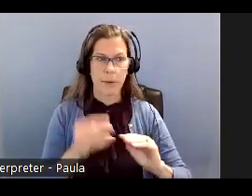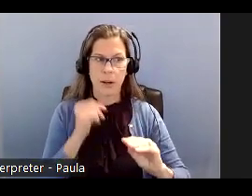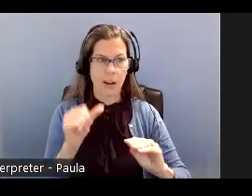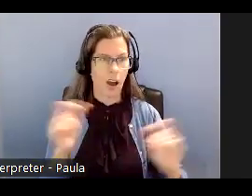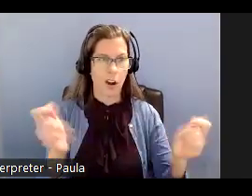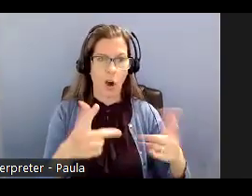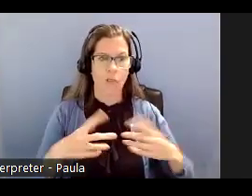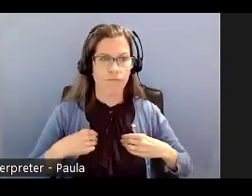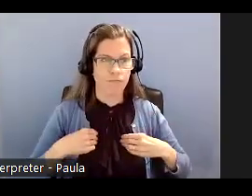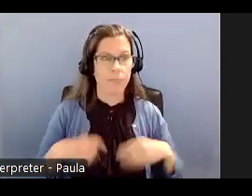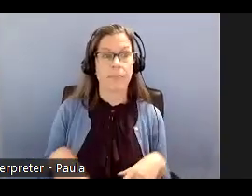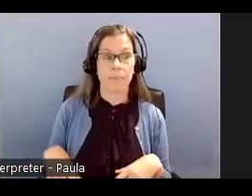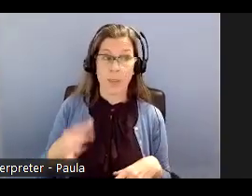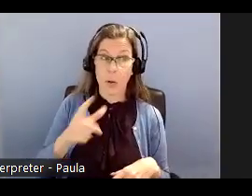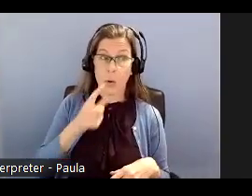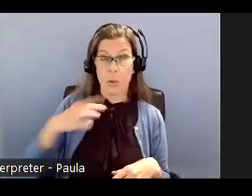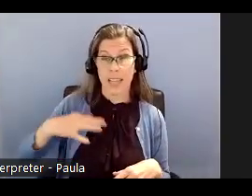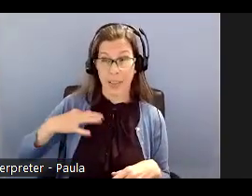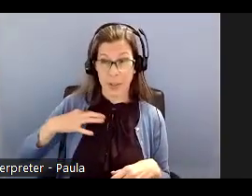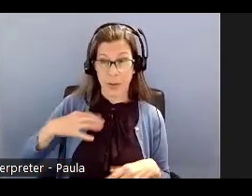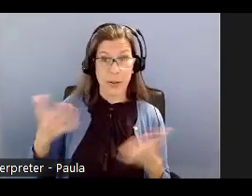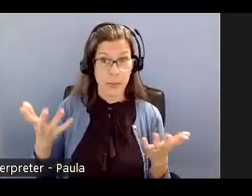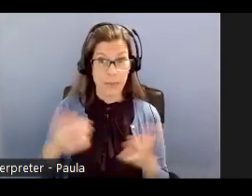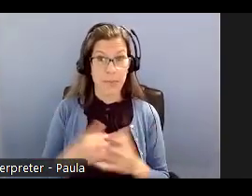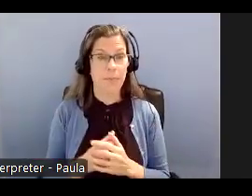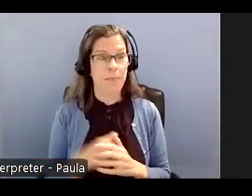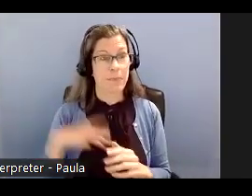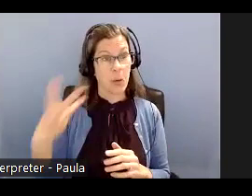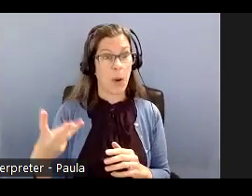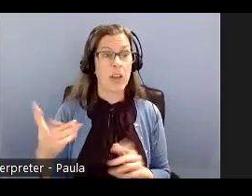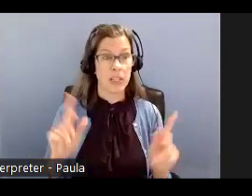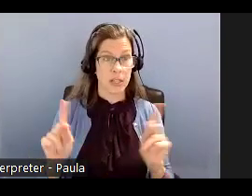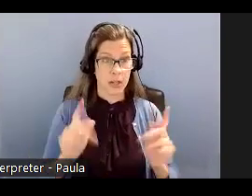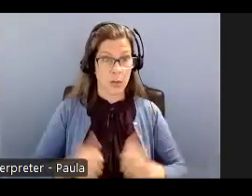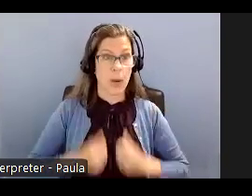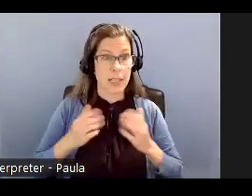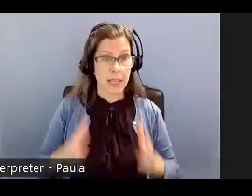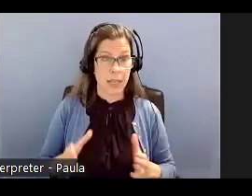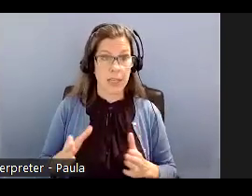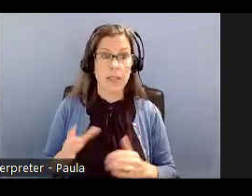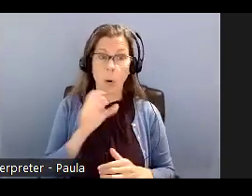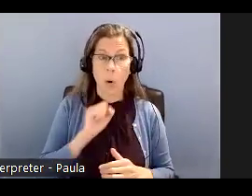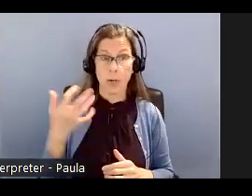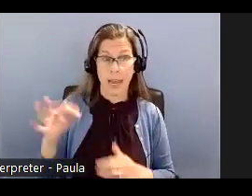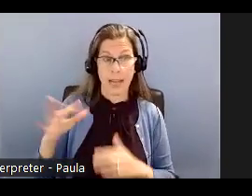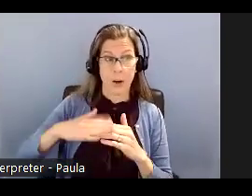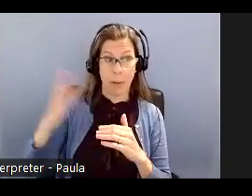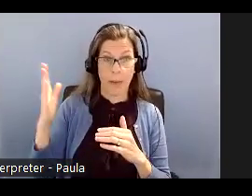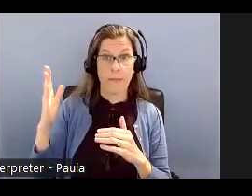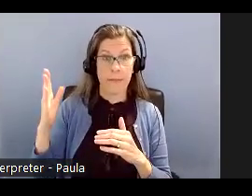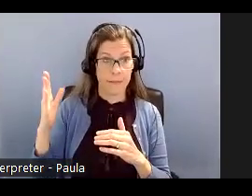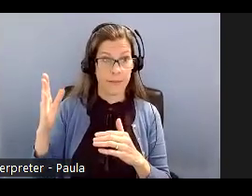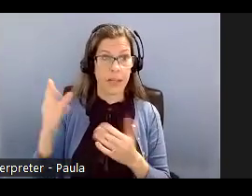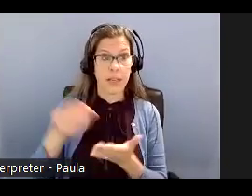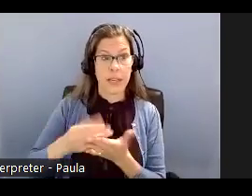The eligibility, next slide. Who is eligible? Washington residents who are 19 years of age and older,